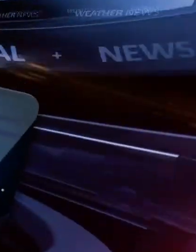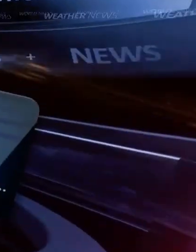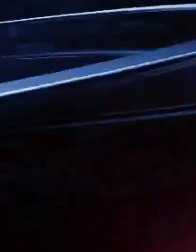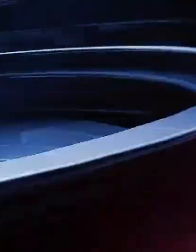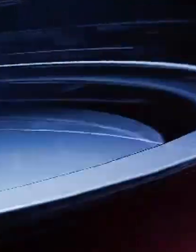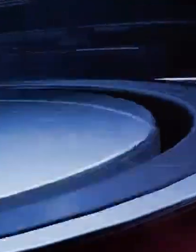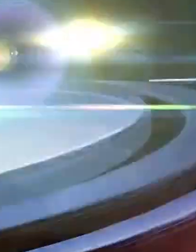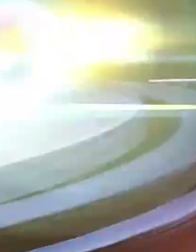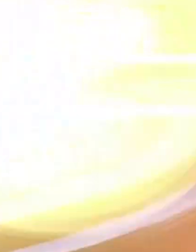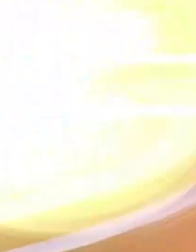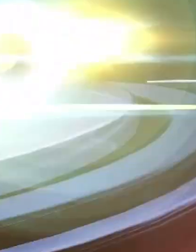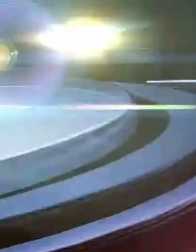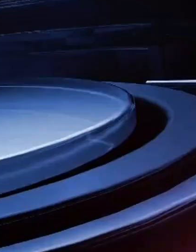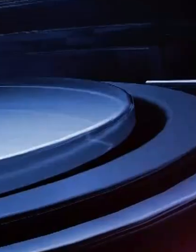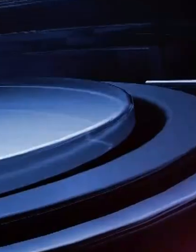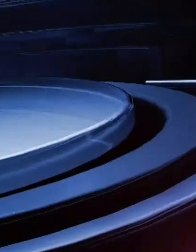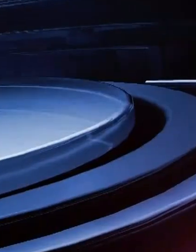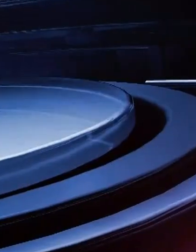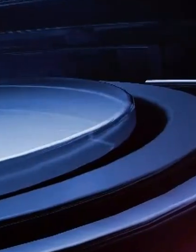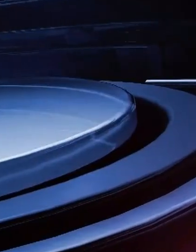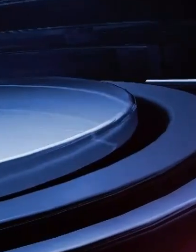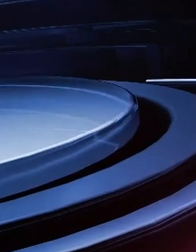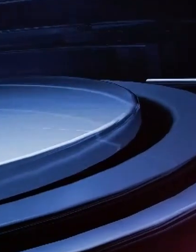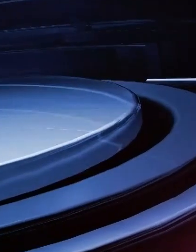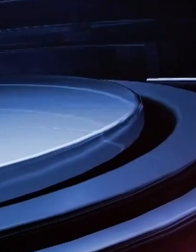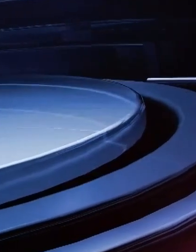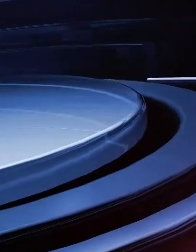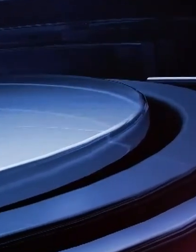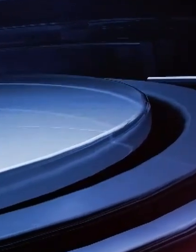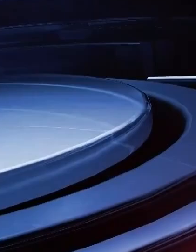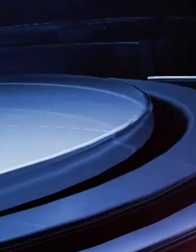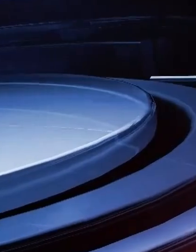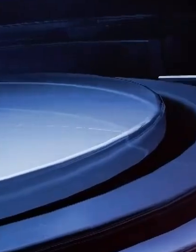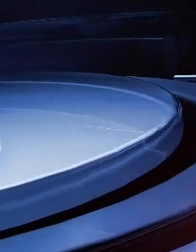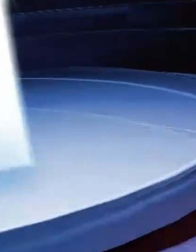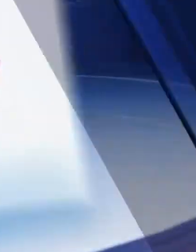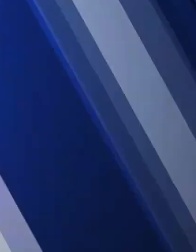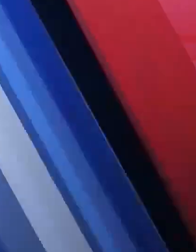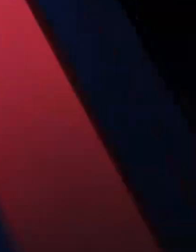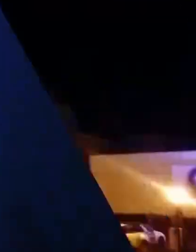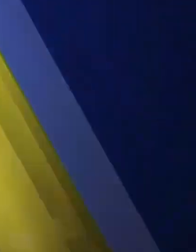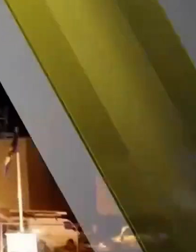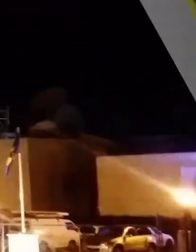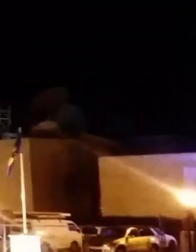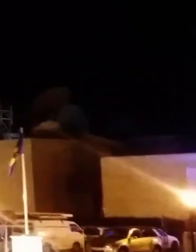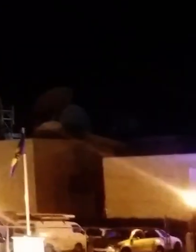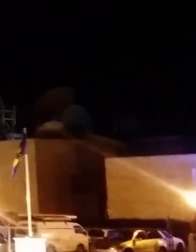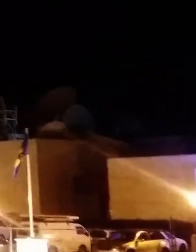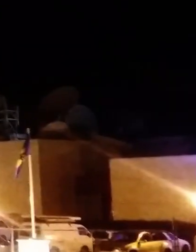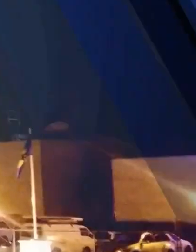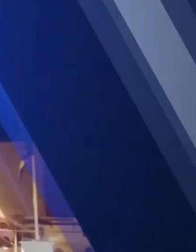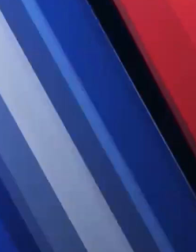brought to you by CARIFESTA 15, Caribbean Roots, Global Excellence.